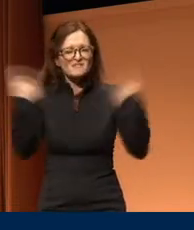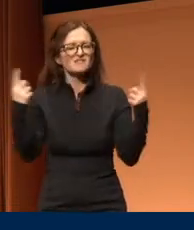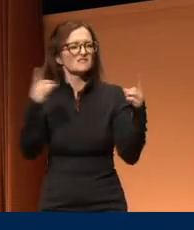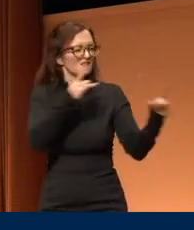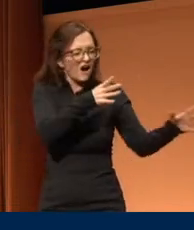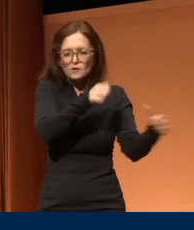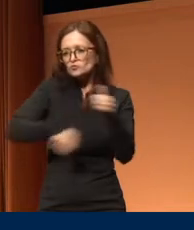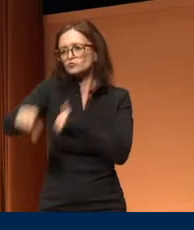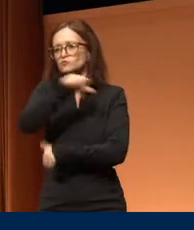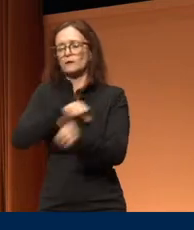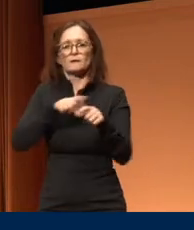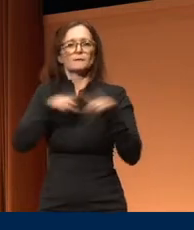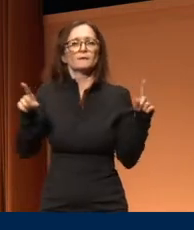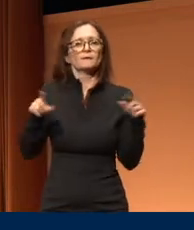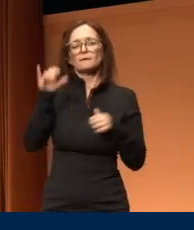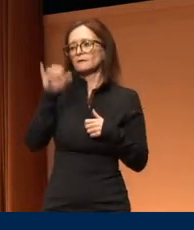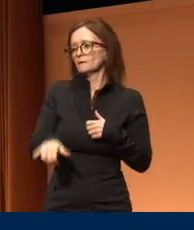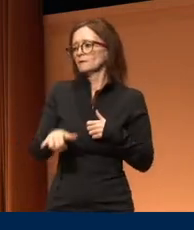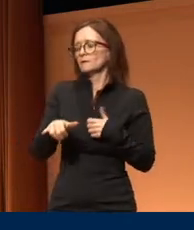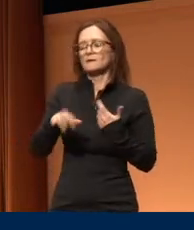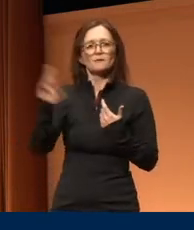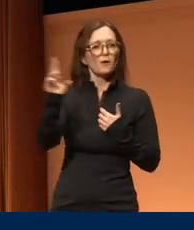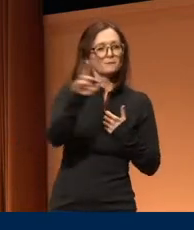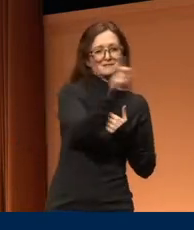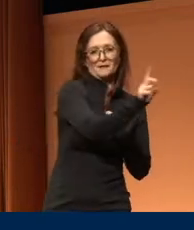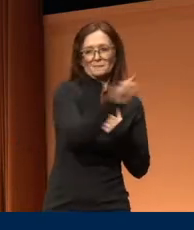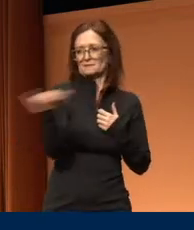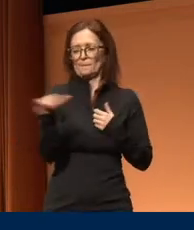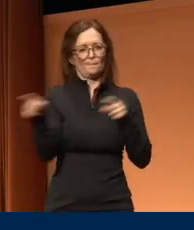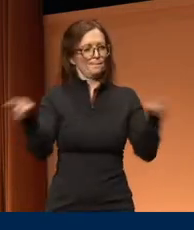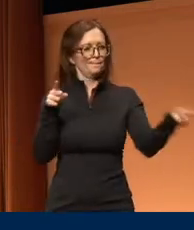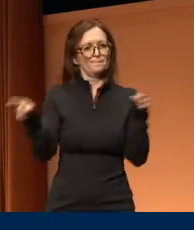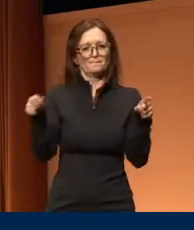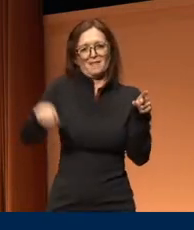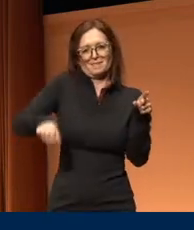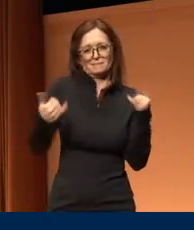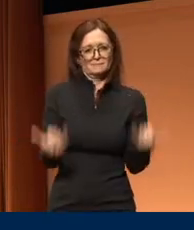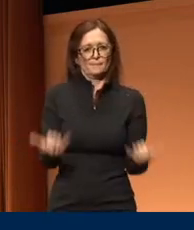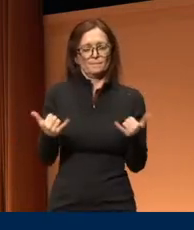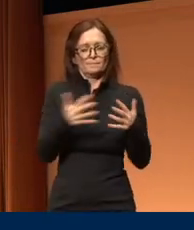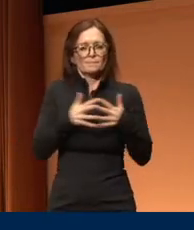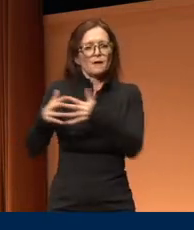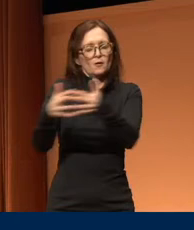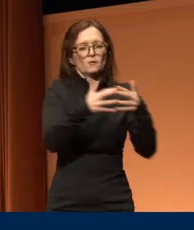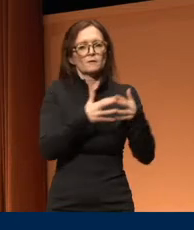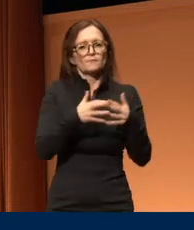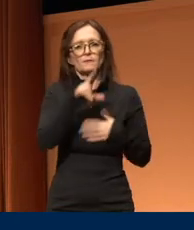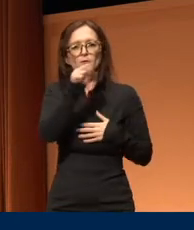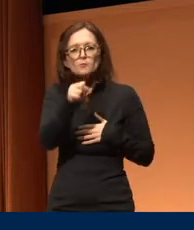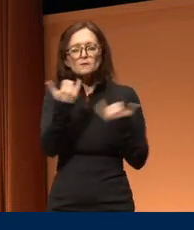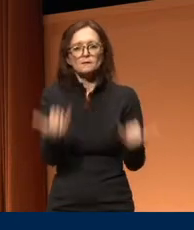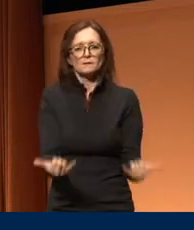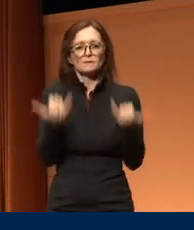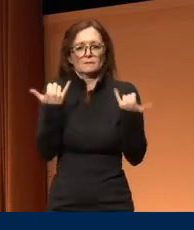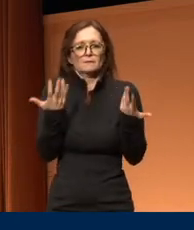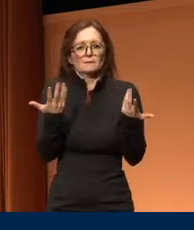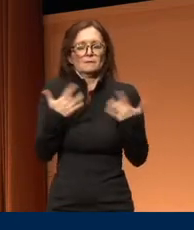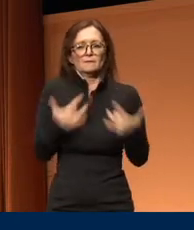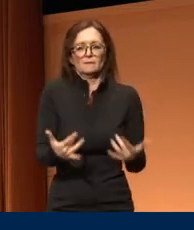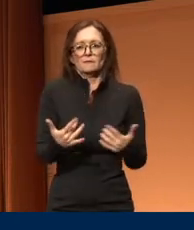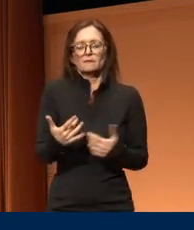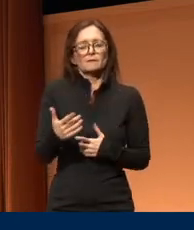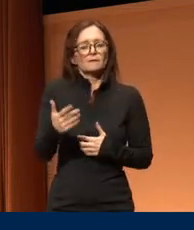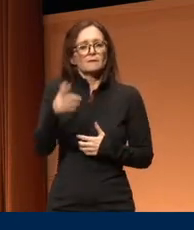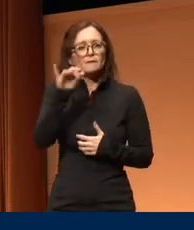passion, could just as well be Republicans and Democrats today in contemporary America. In the US, it's now well documented